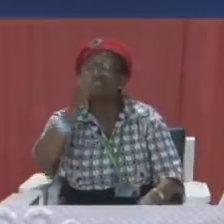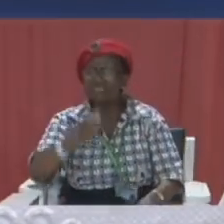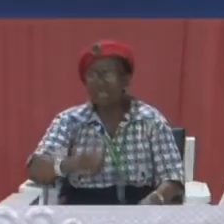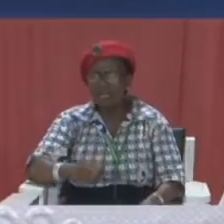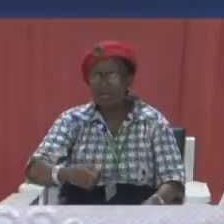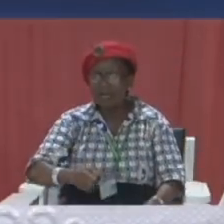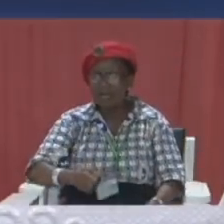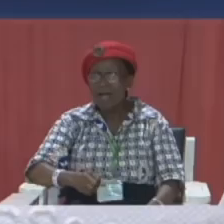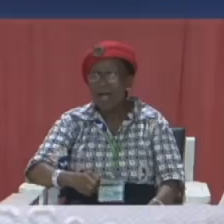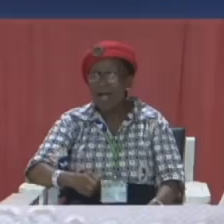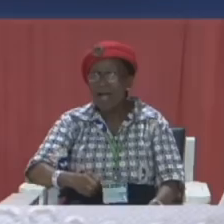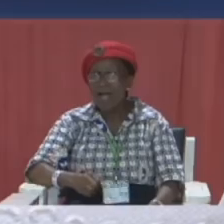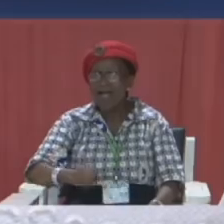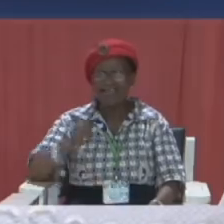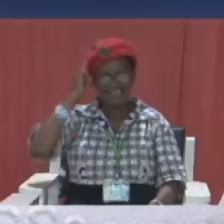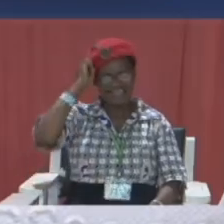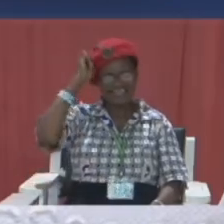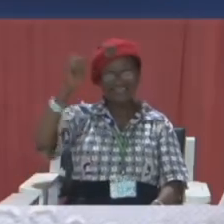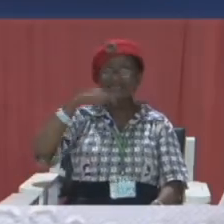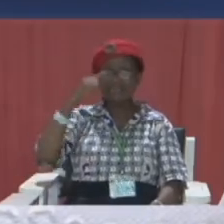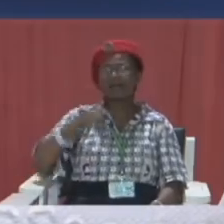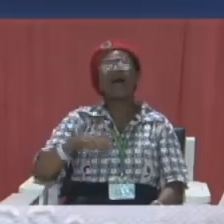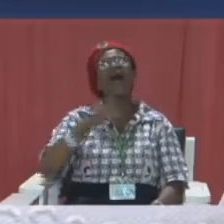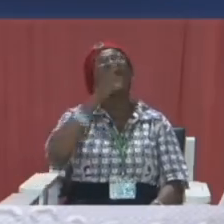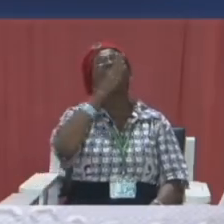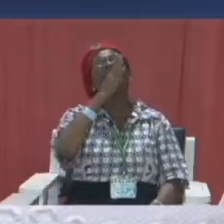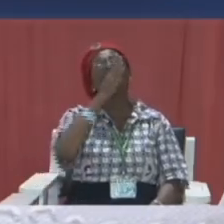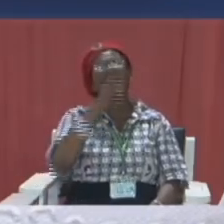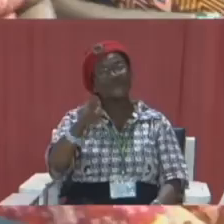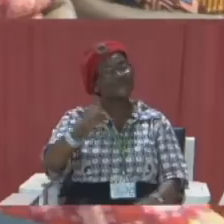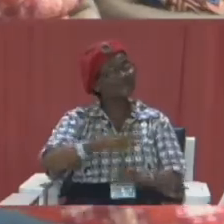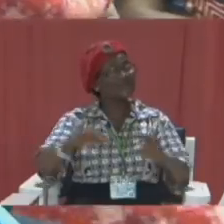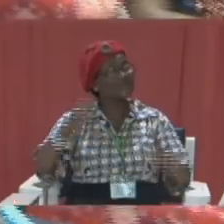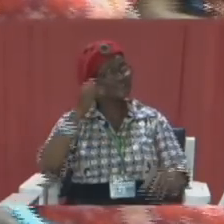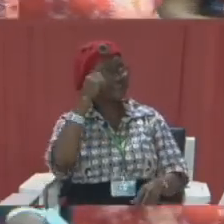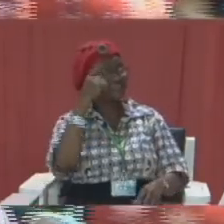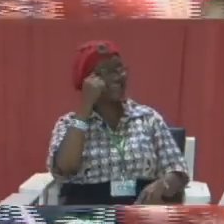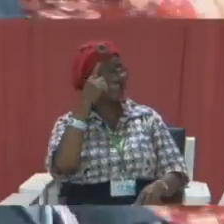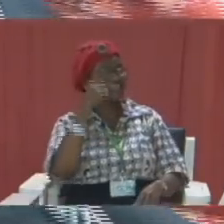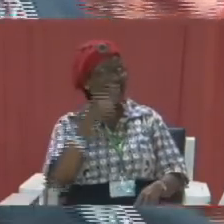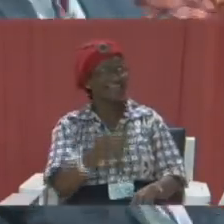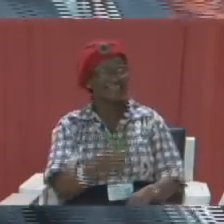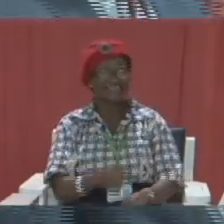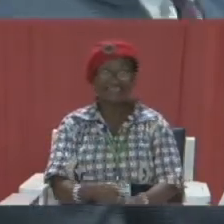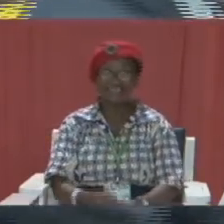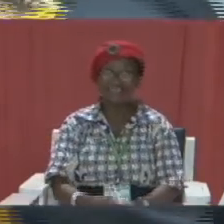Joe said, Mama, you don't understand.